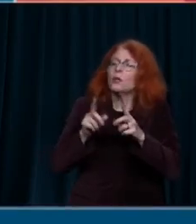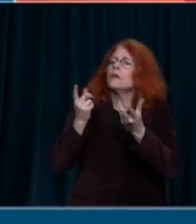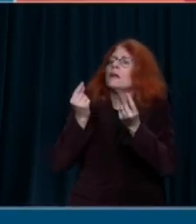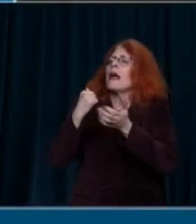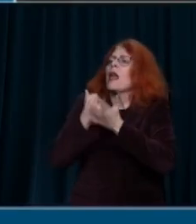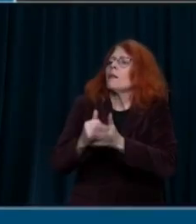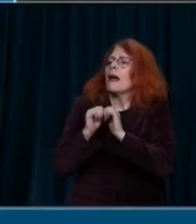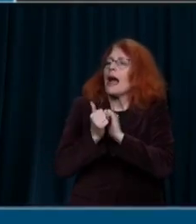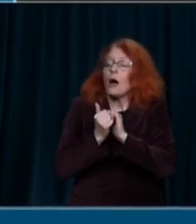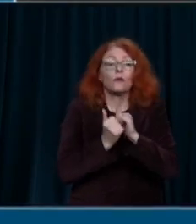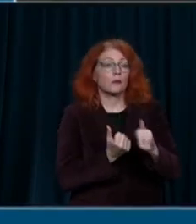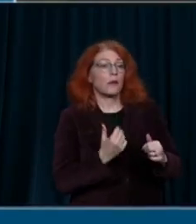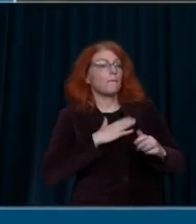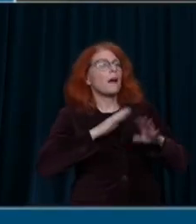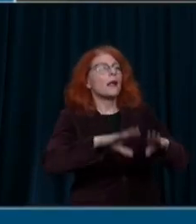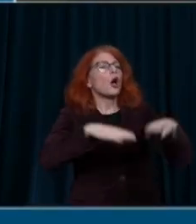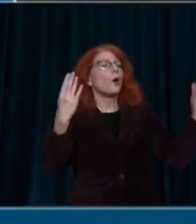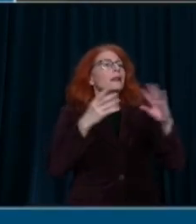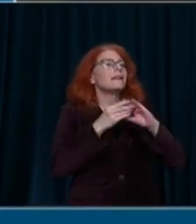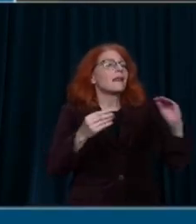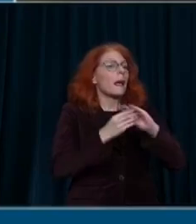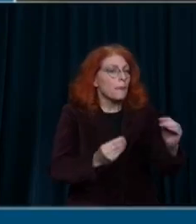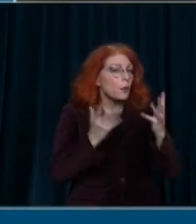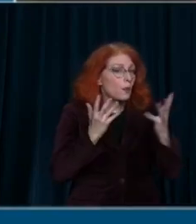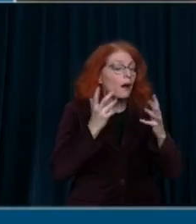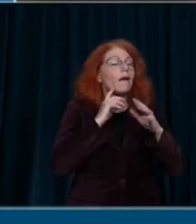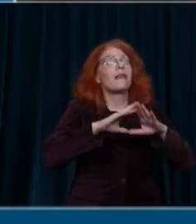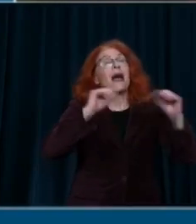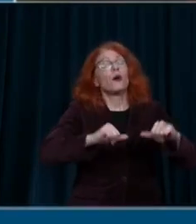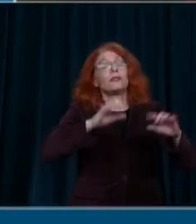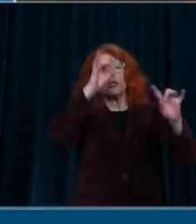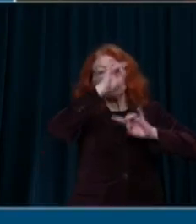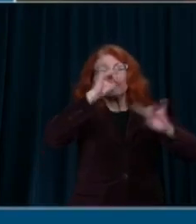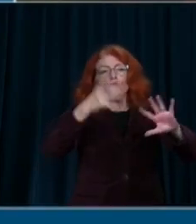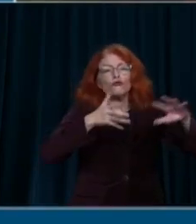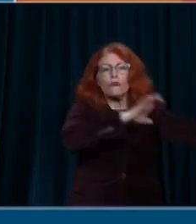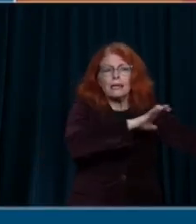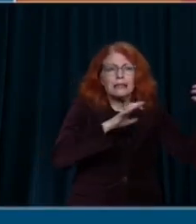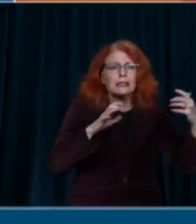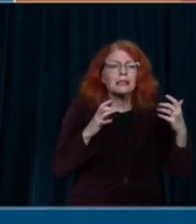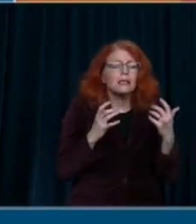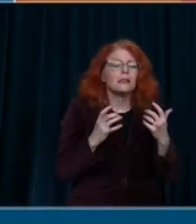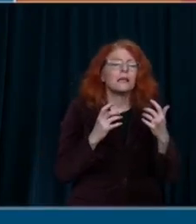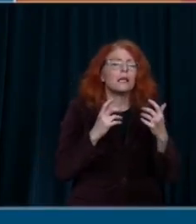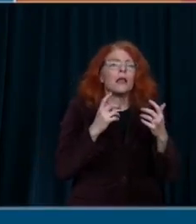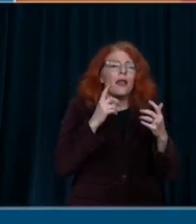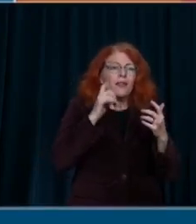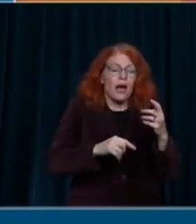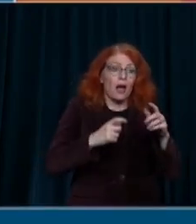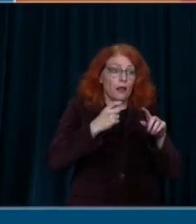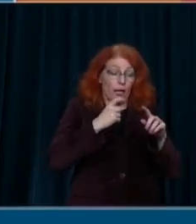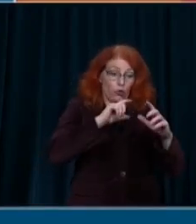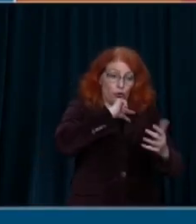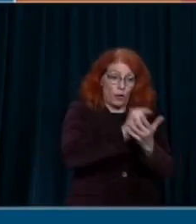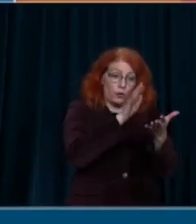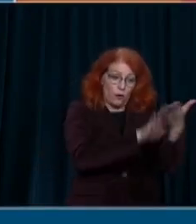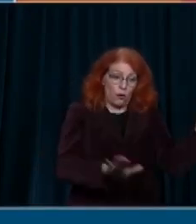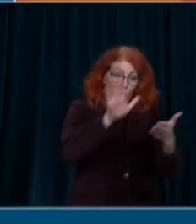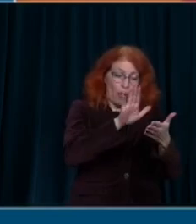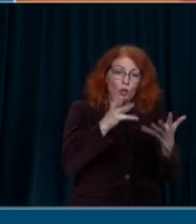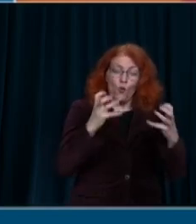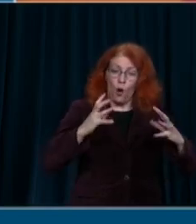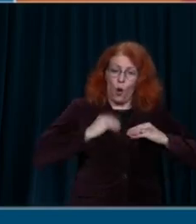Yeah, Or that was can you? part of my opening statement is to talk about the housing crisis and what it is to come out of college and try to own a